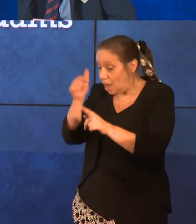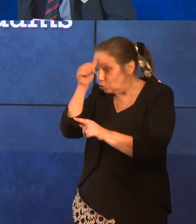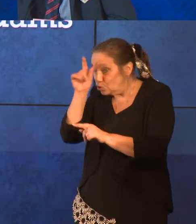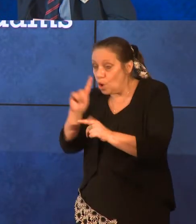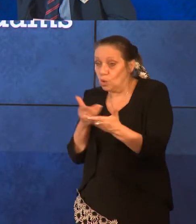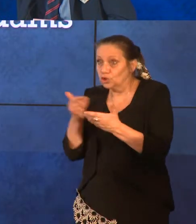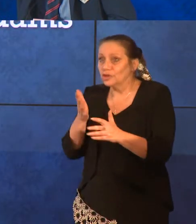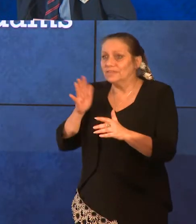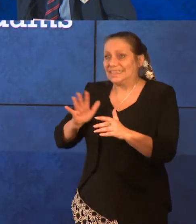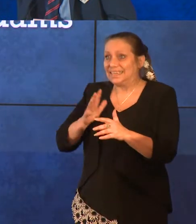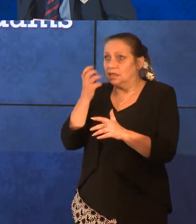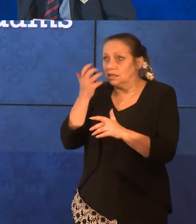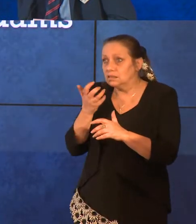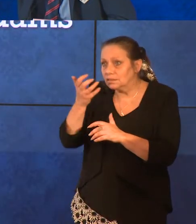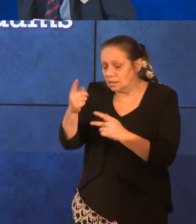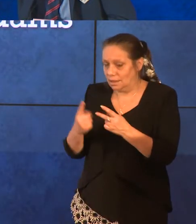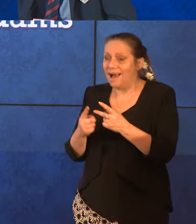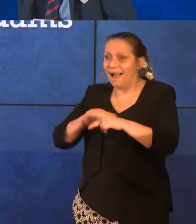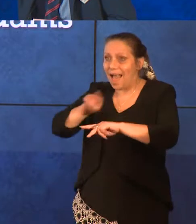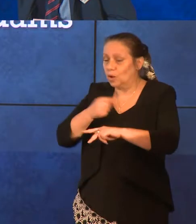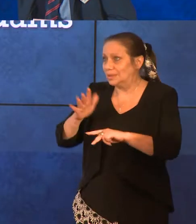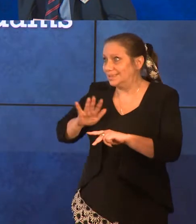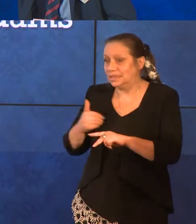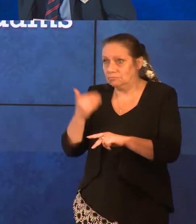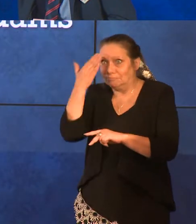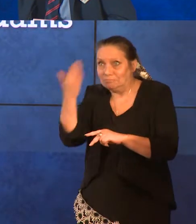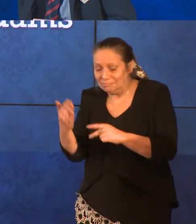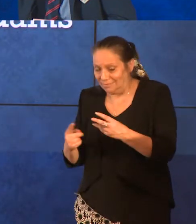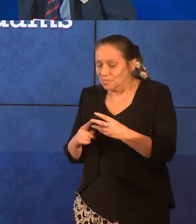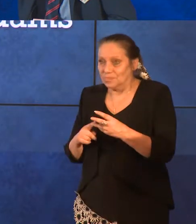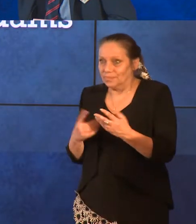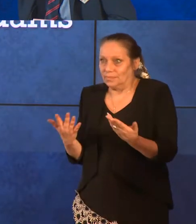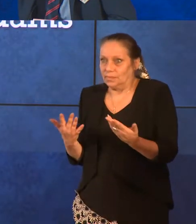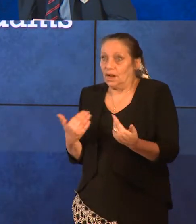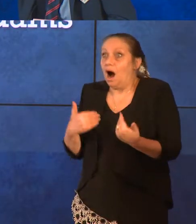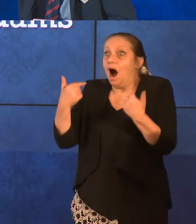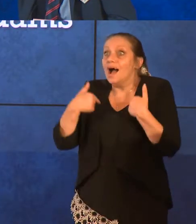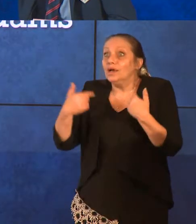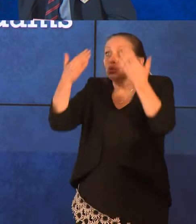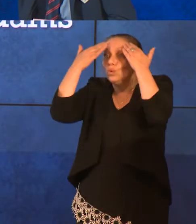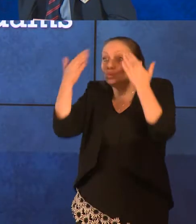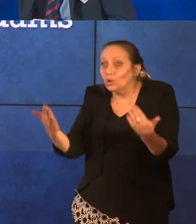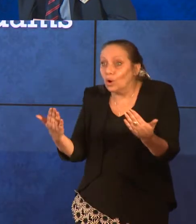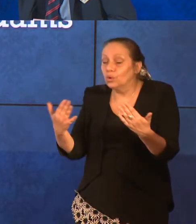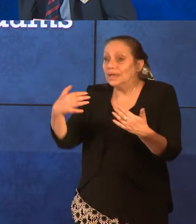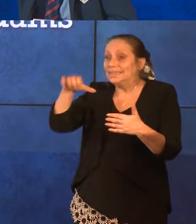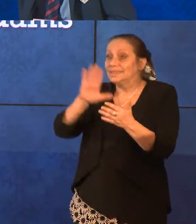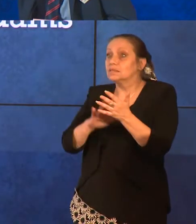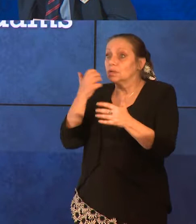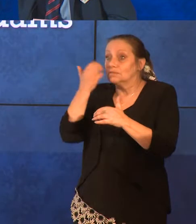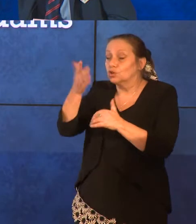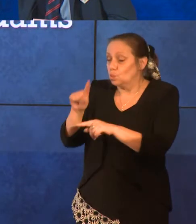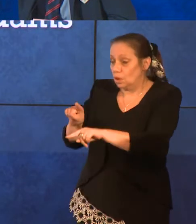will require, what hours will be required. So I realistically don't know in 6 months' time what she'll